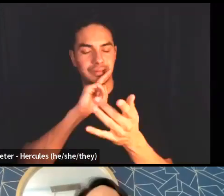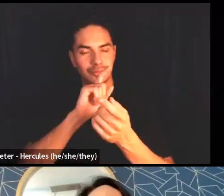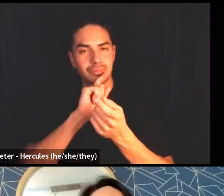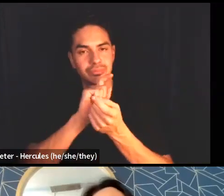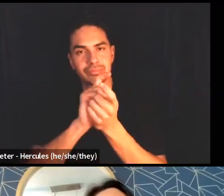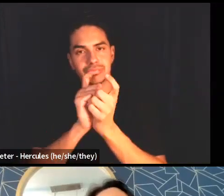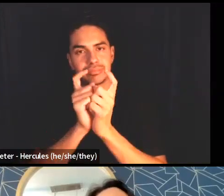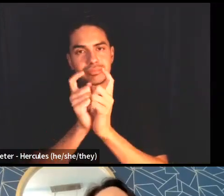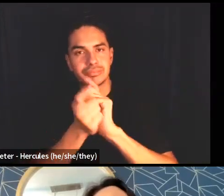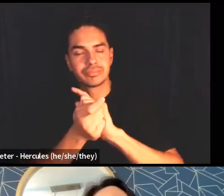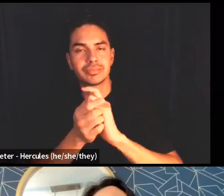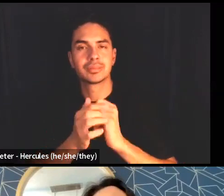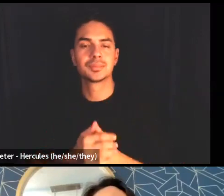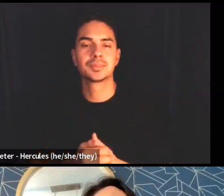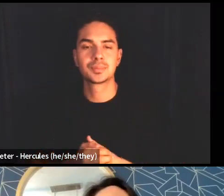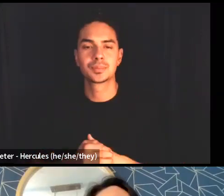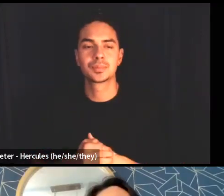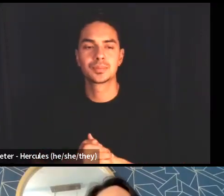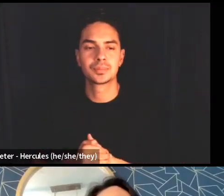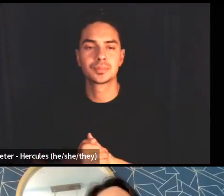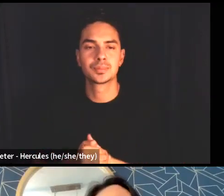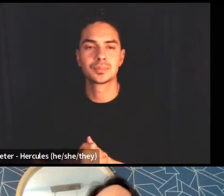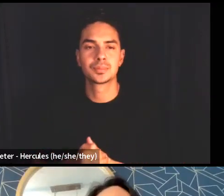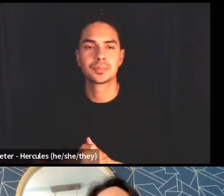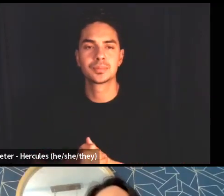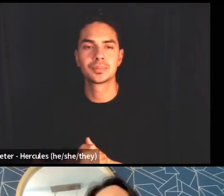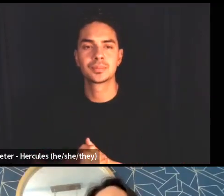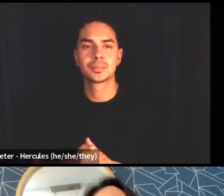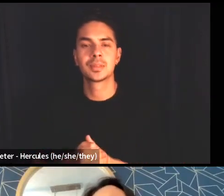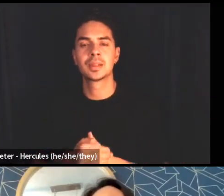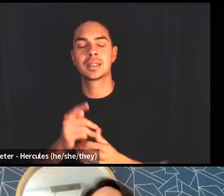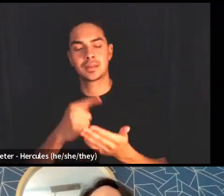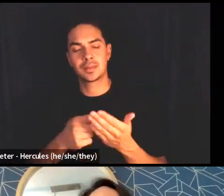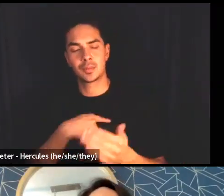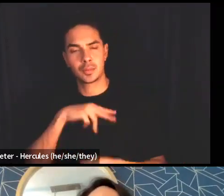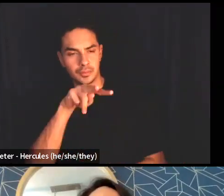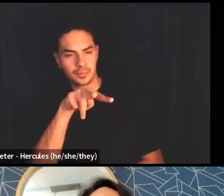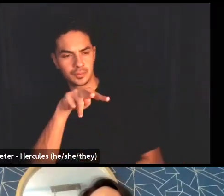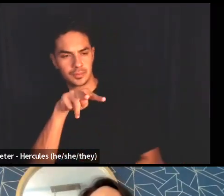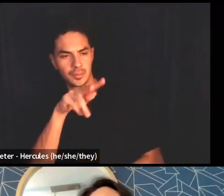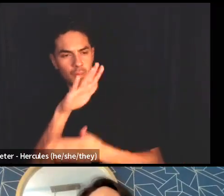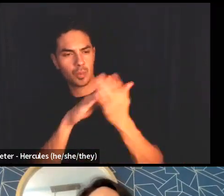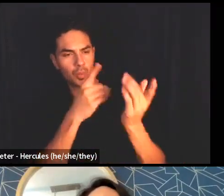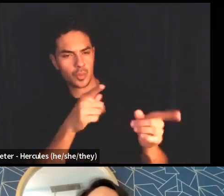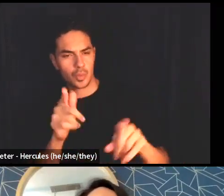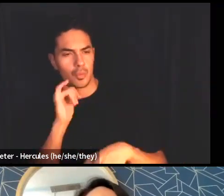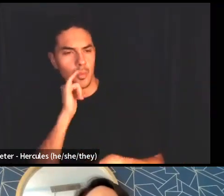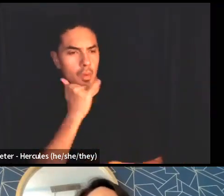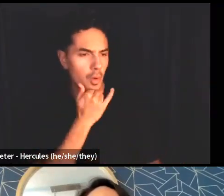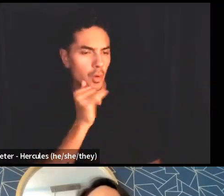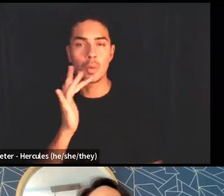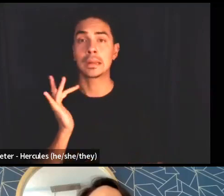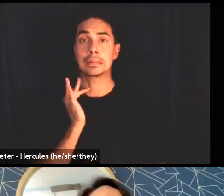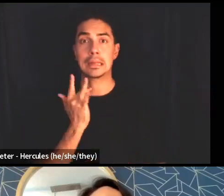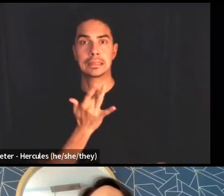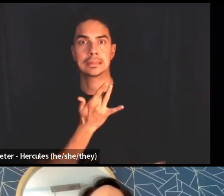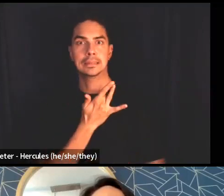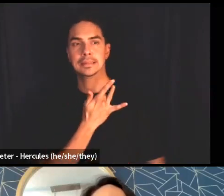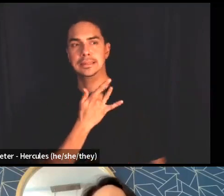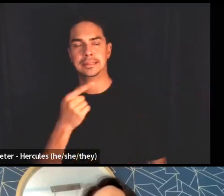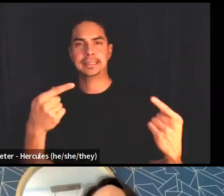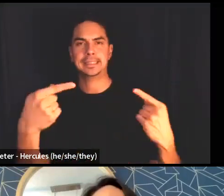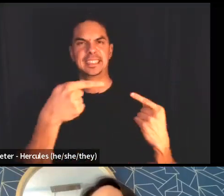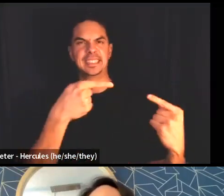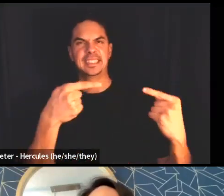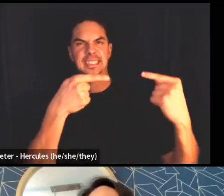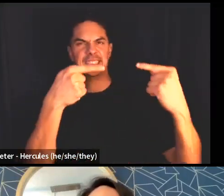the things that we may, that may seem like they're wrong or going badly or being toxic. Like, what's the story behind it? And